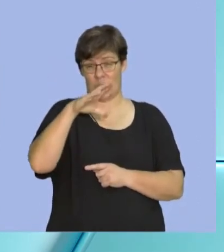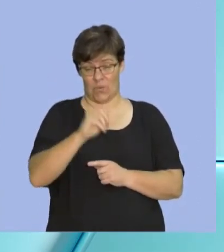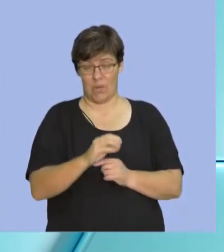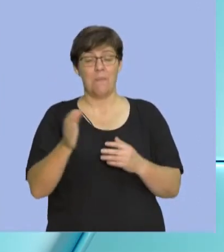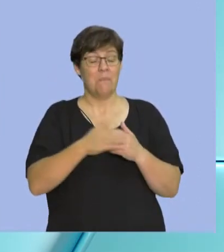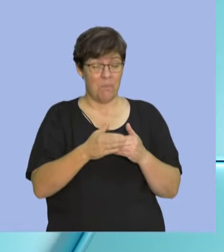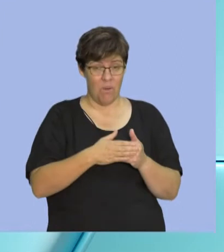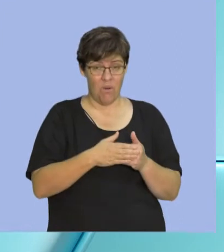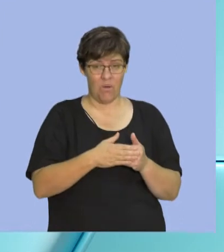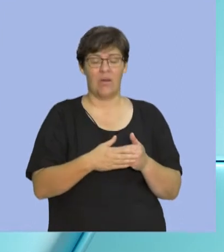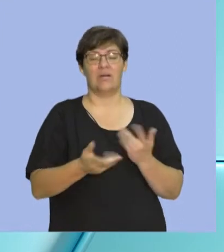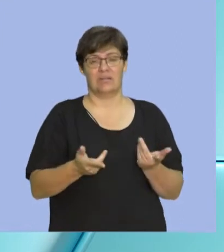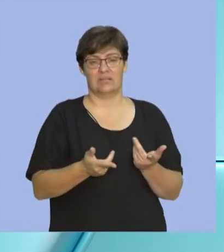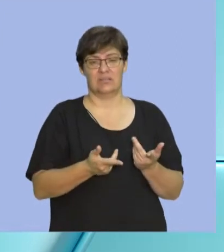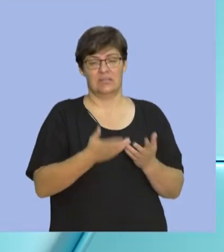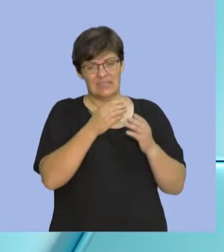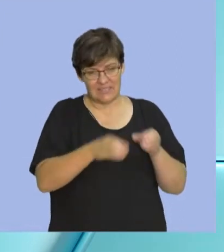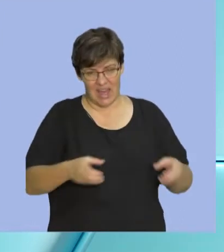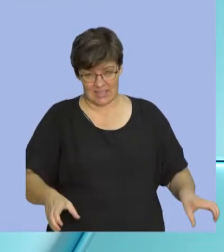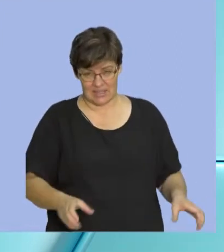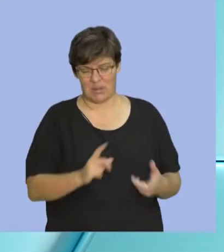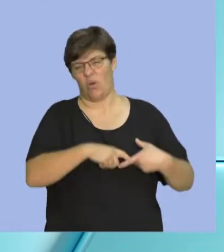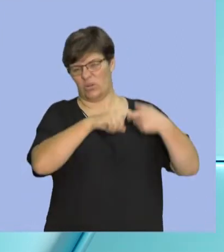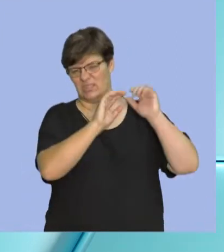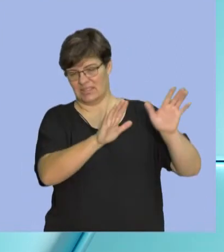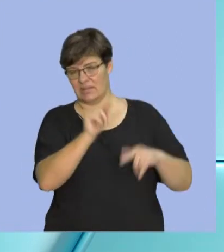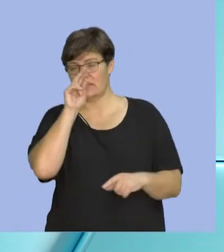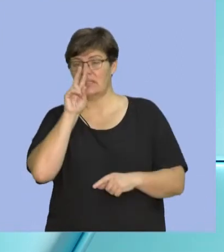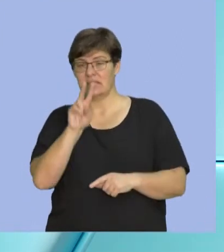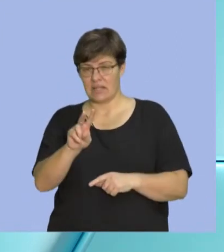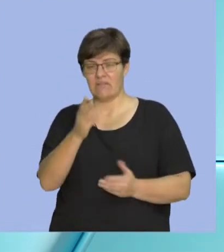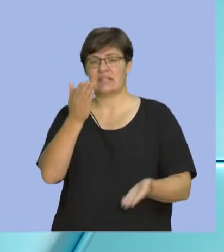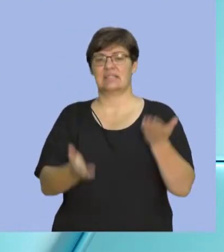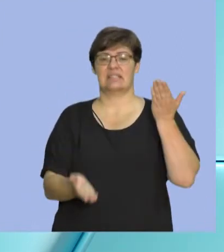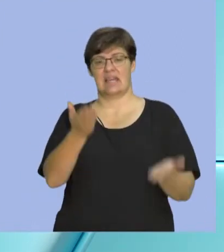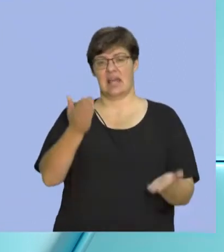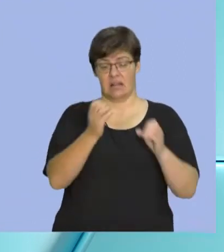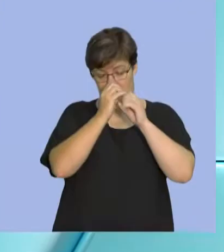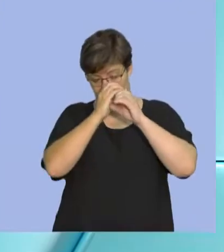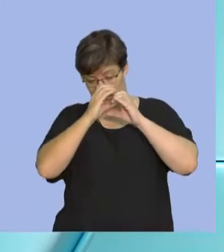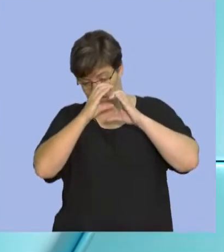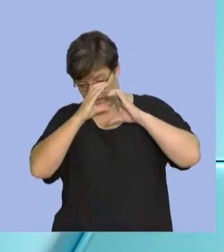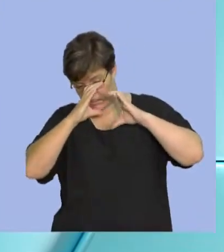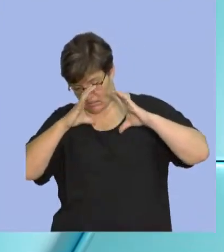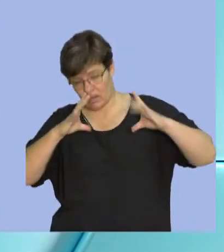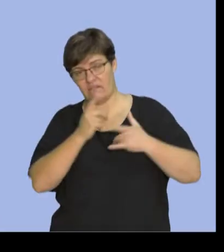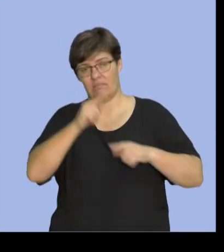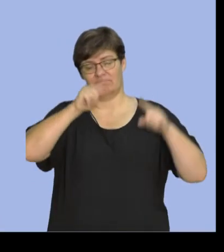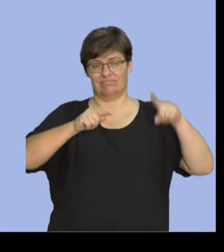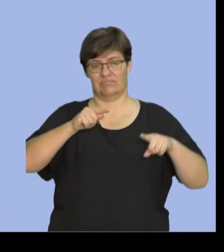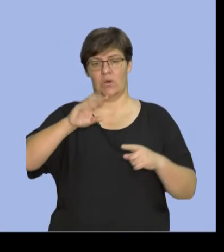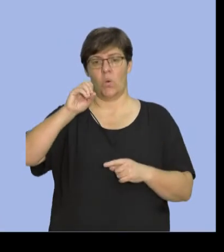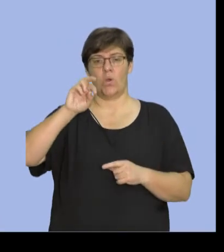a further division, but we will hold on to that as we look at the scale of magnification of different organelles or